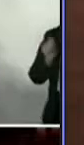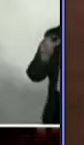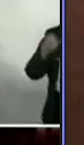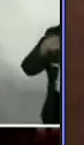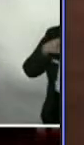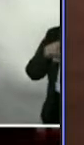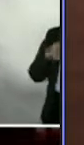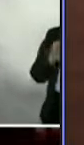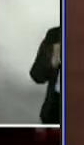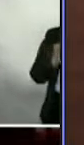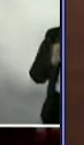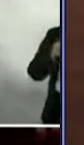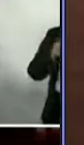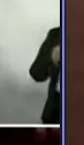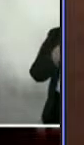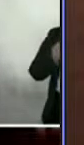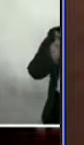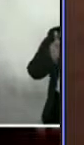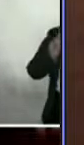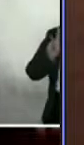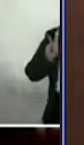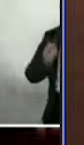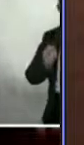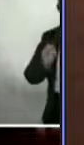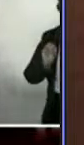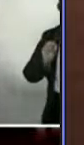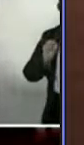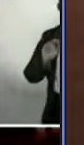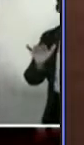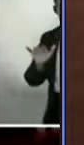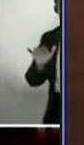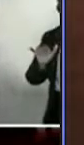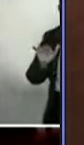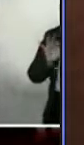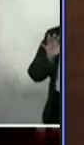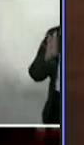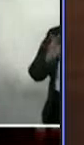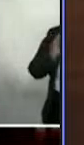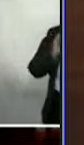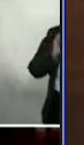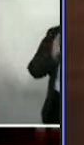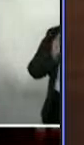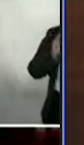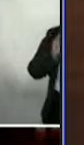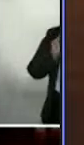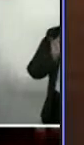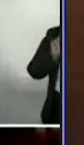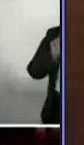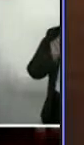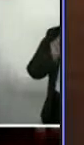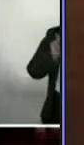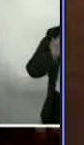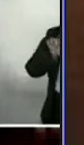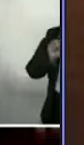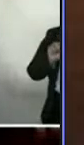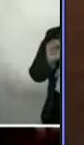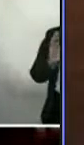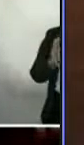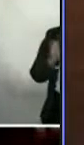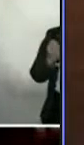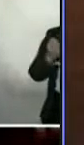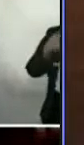investment of 120 million. Mauritius-based company ProTextile will be investing 350 at the Ezakeni Industrial